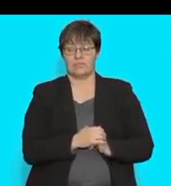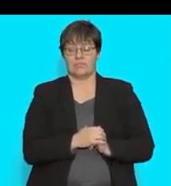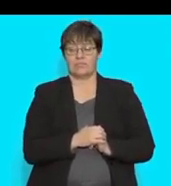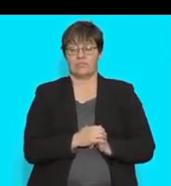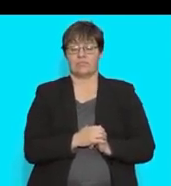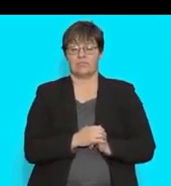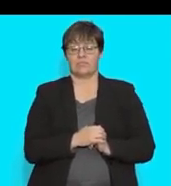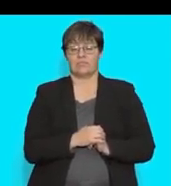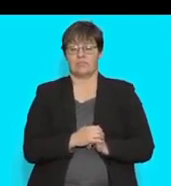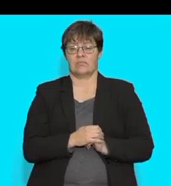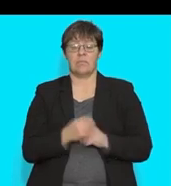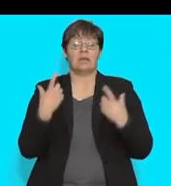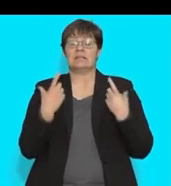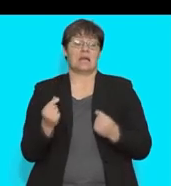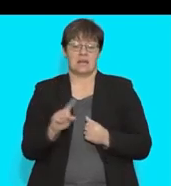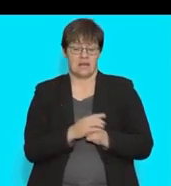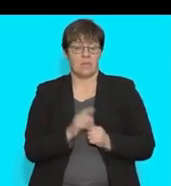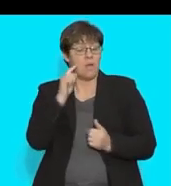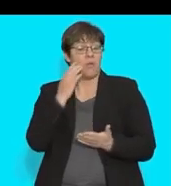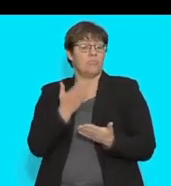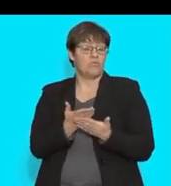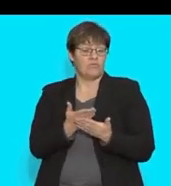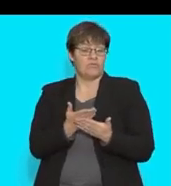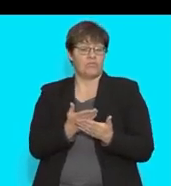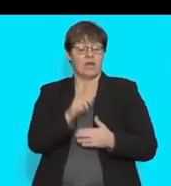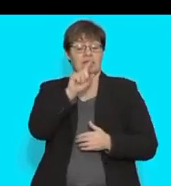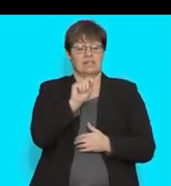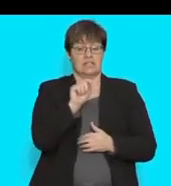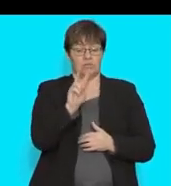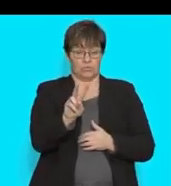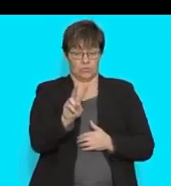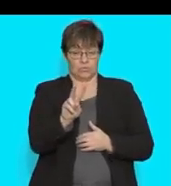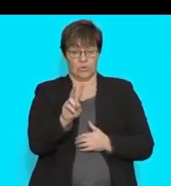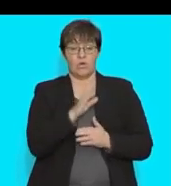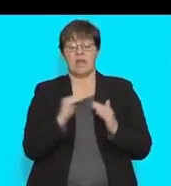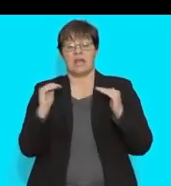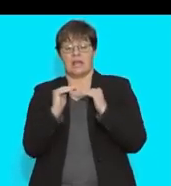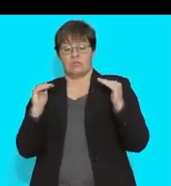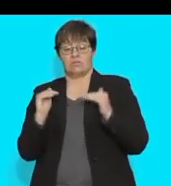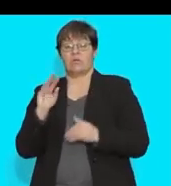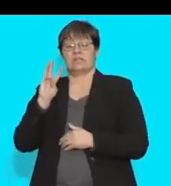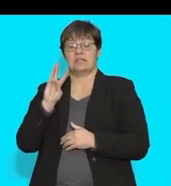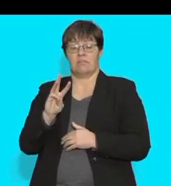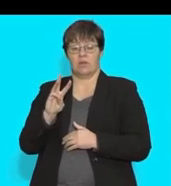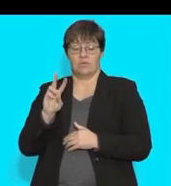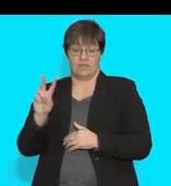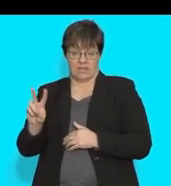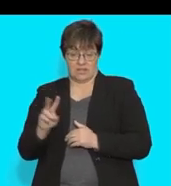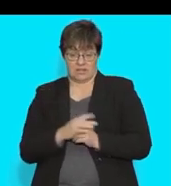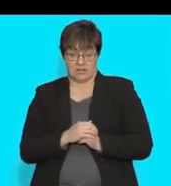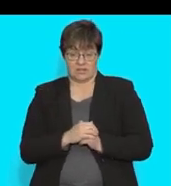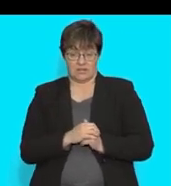And then now what have I done? I've proven that TU is equals to